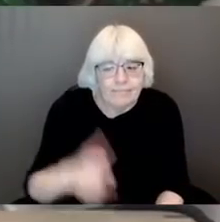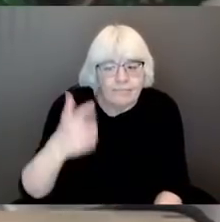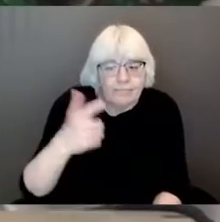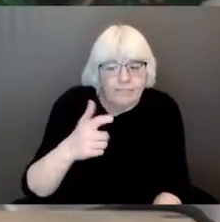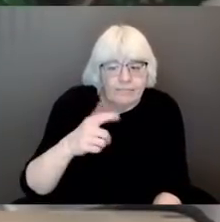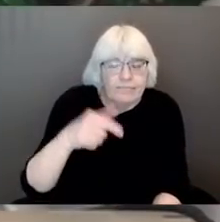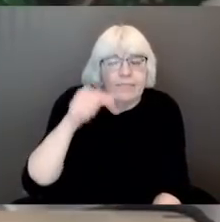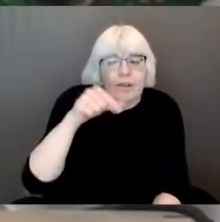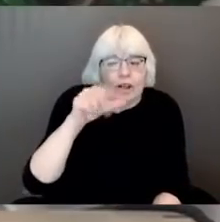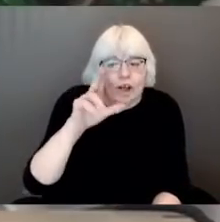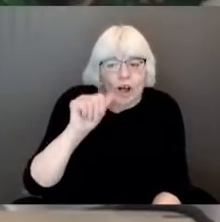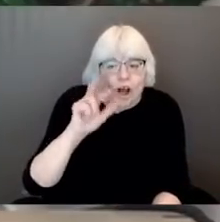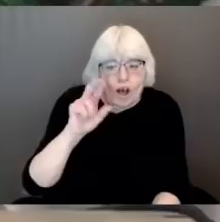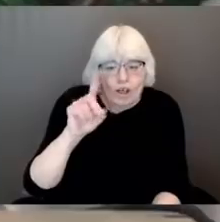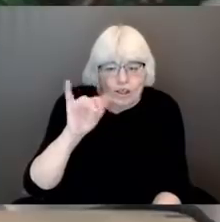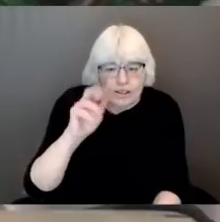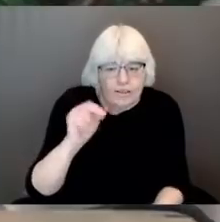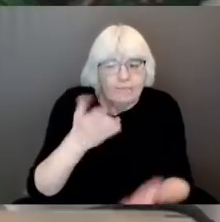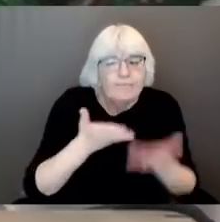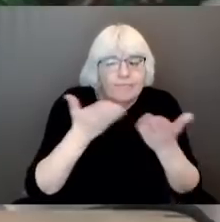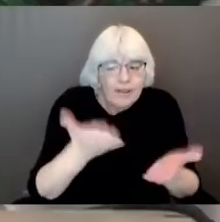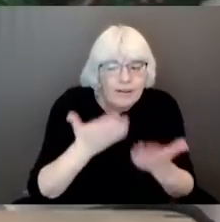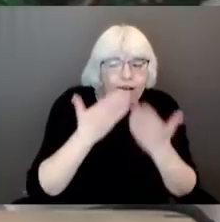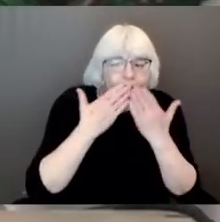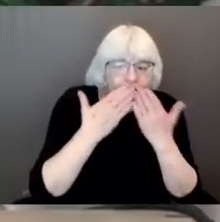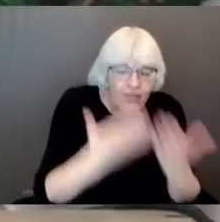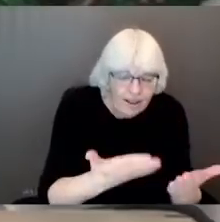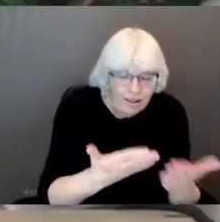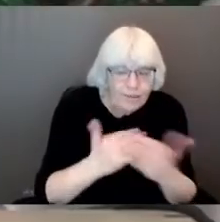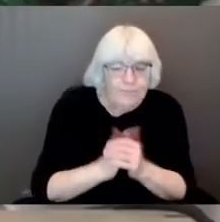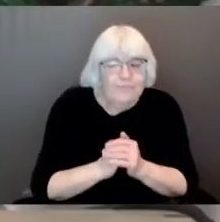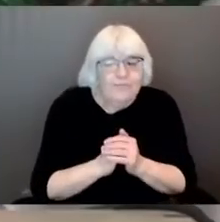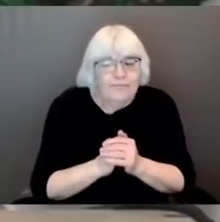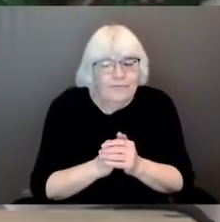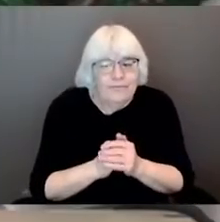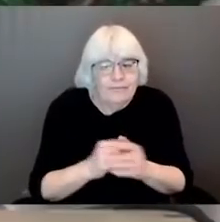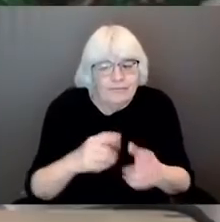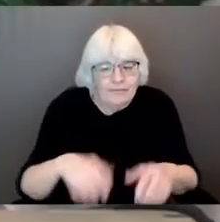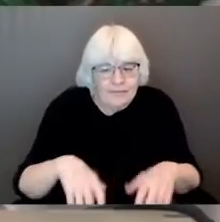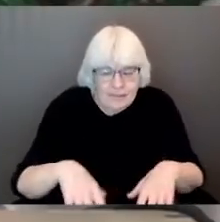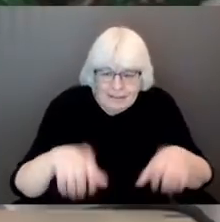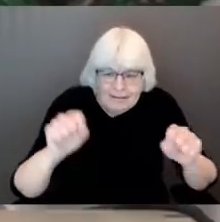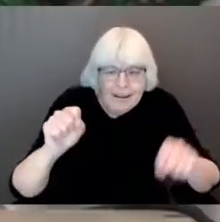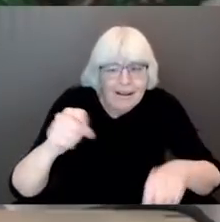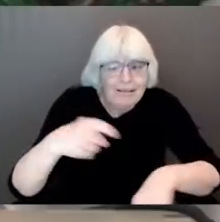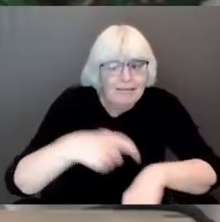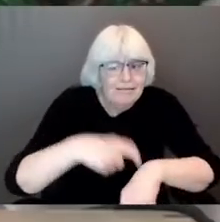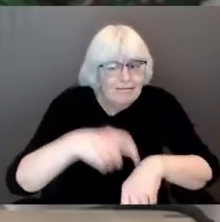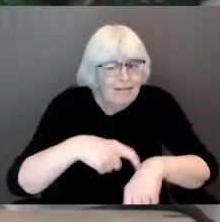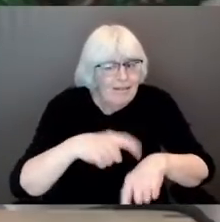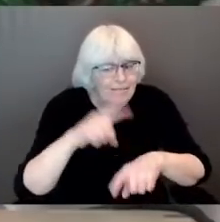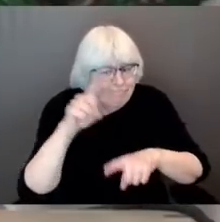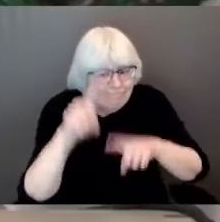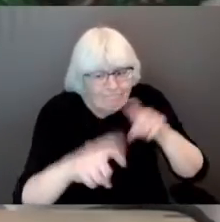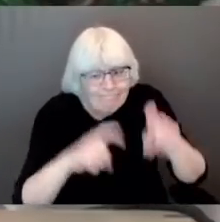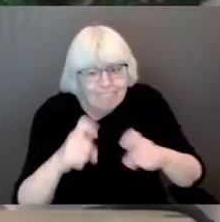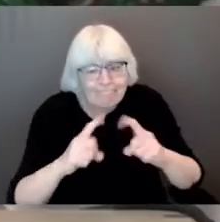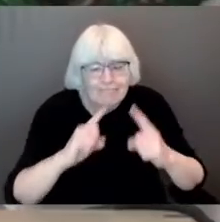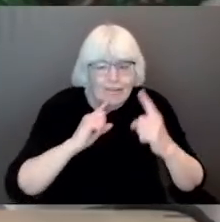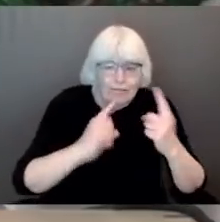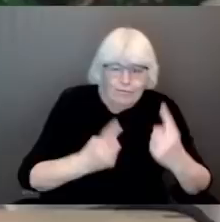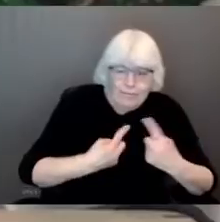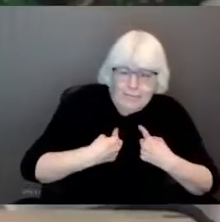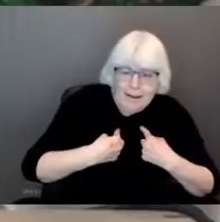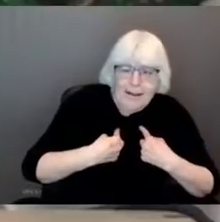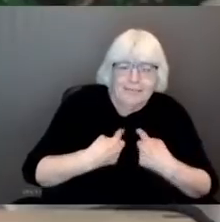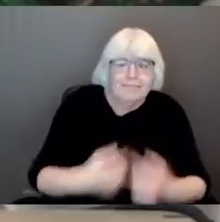King and Dr. Morrison, as always, for taking our questions through all of this. Dr. Morrison, you kind of answered my first